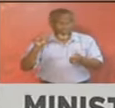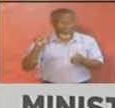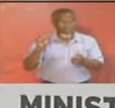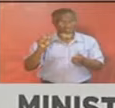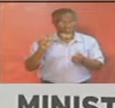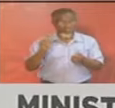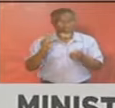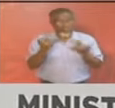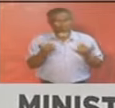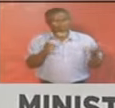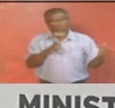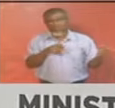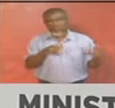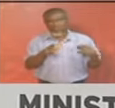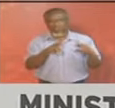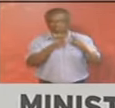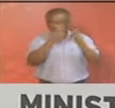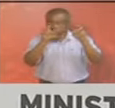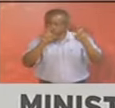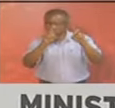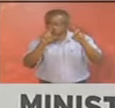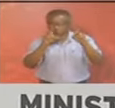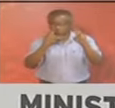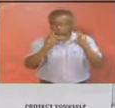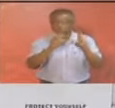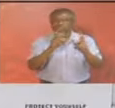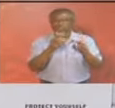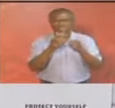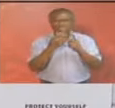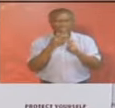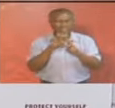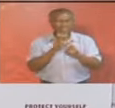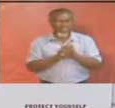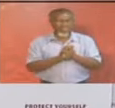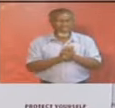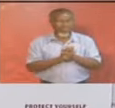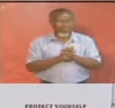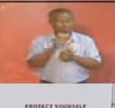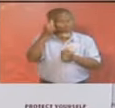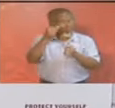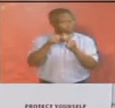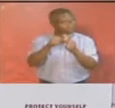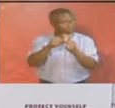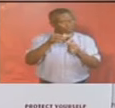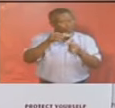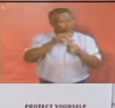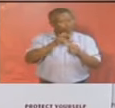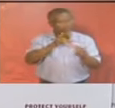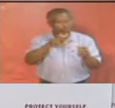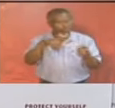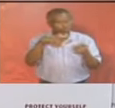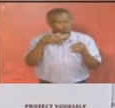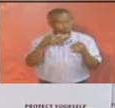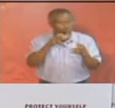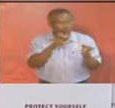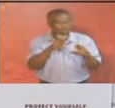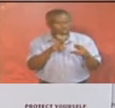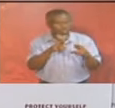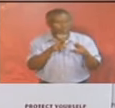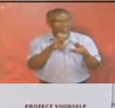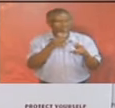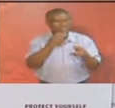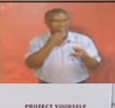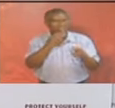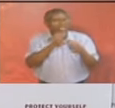and answer segment. Media representatives are reminded, please begin by stating your name and the name of the media house that you